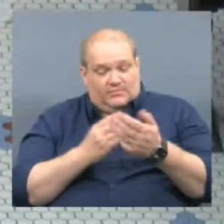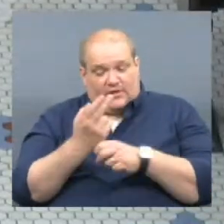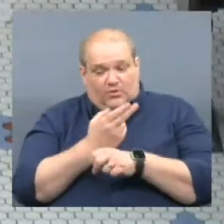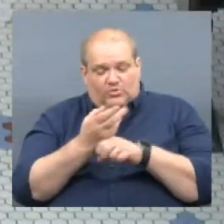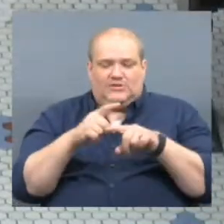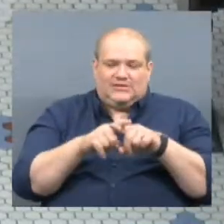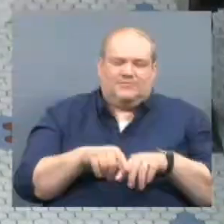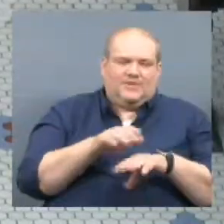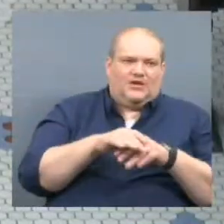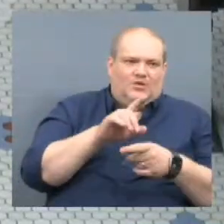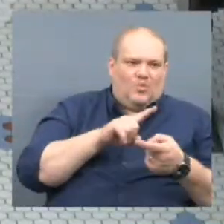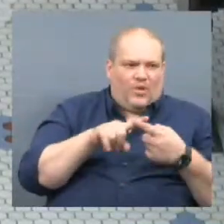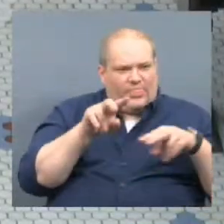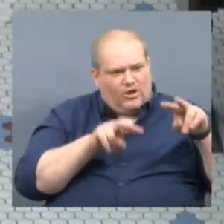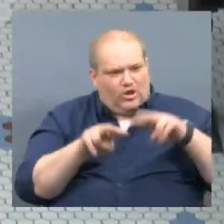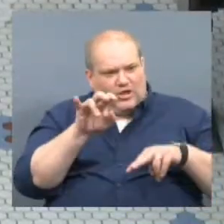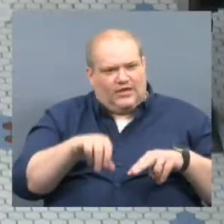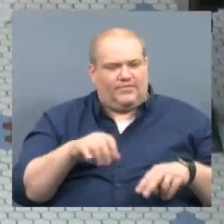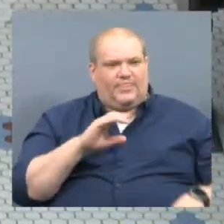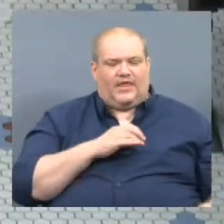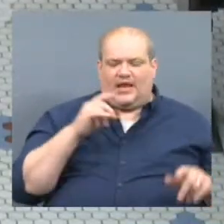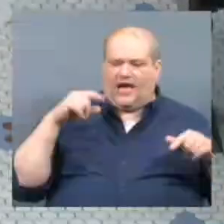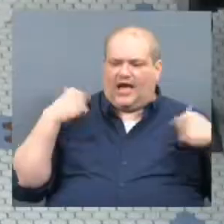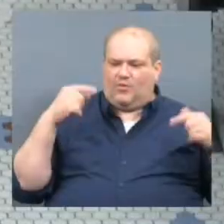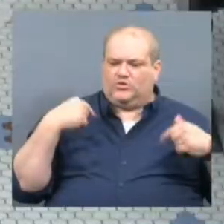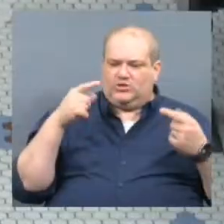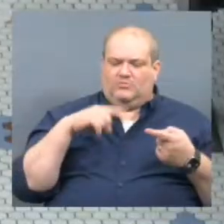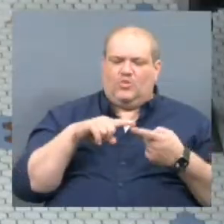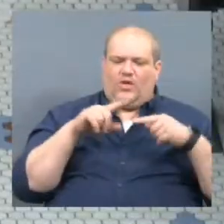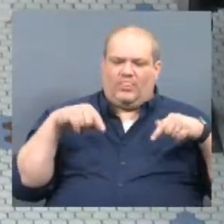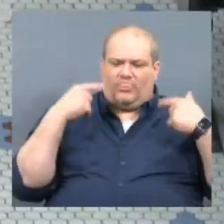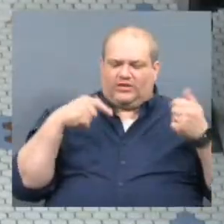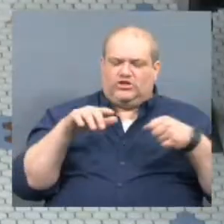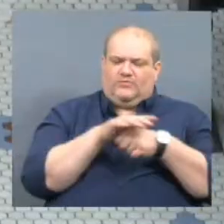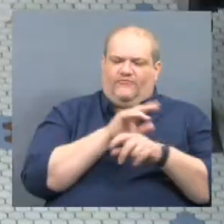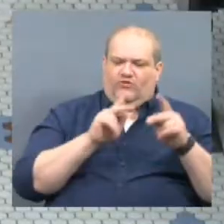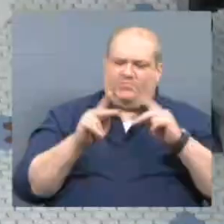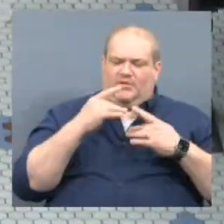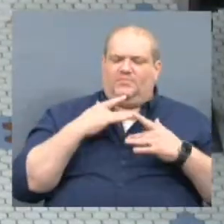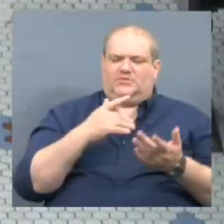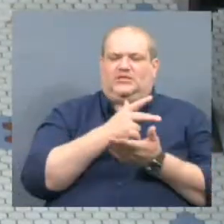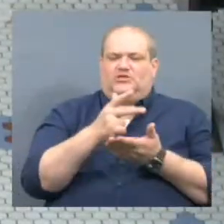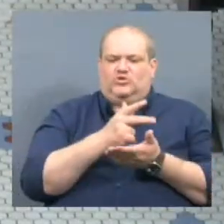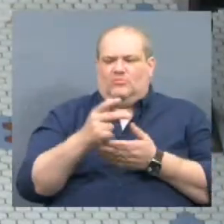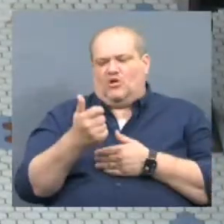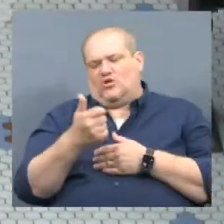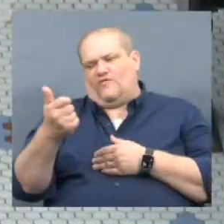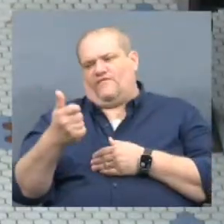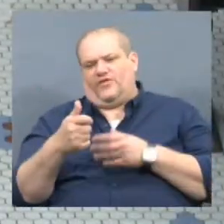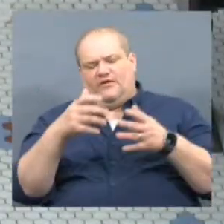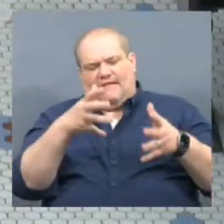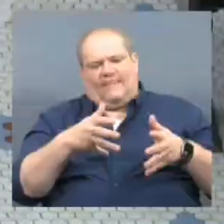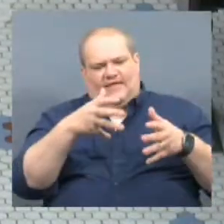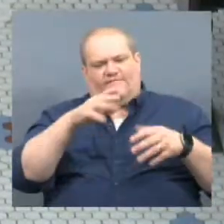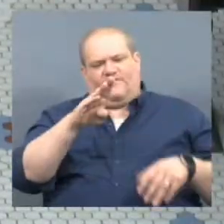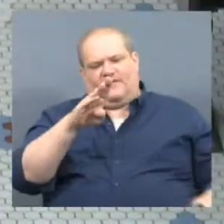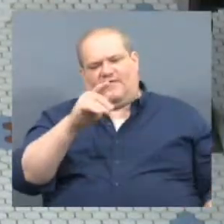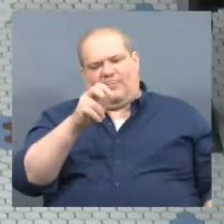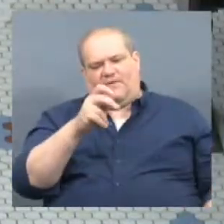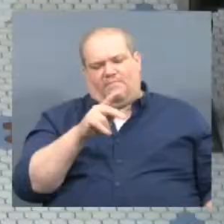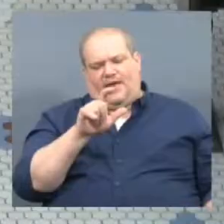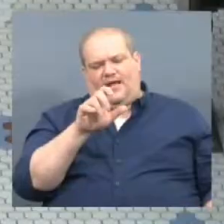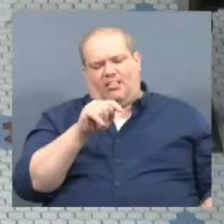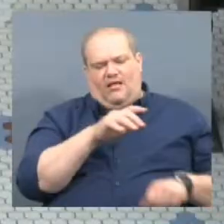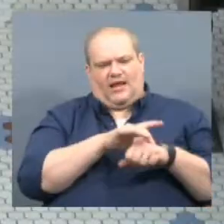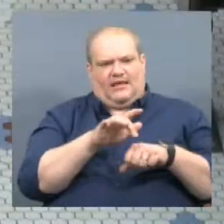depend on when they're looking at it. Our gym, when the gym is full, people tend to park more on that side, leaving the back lot empty. That